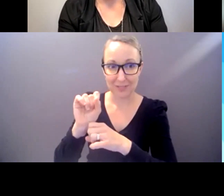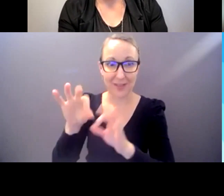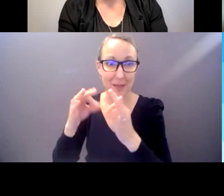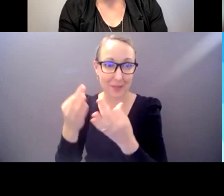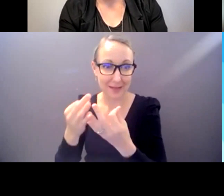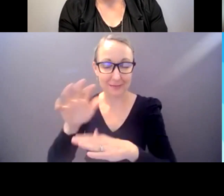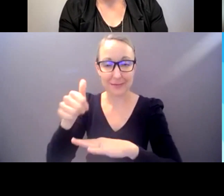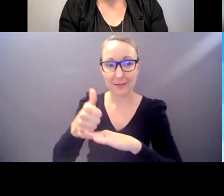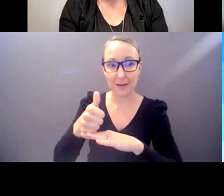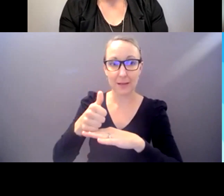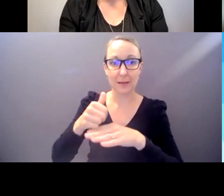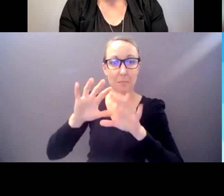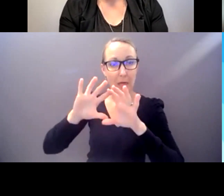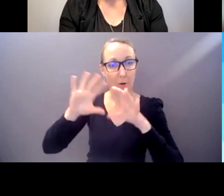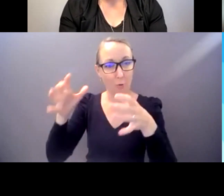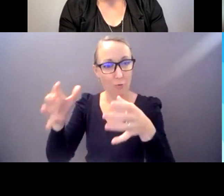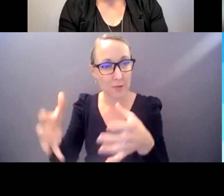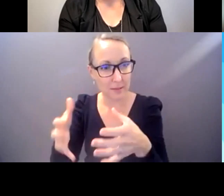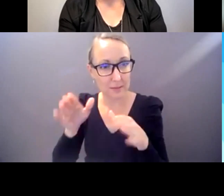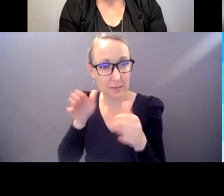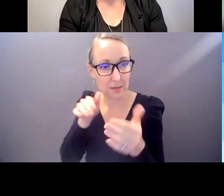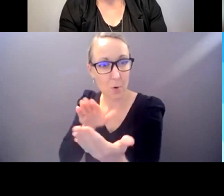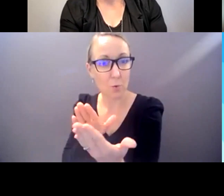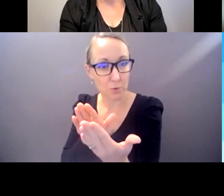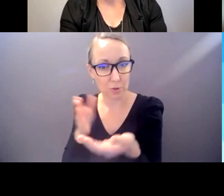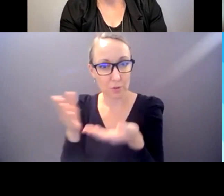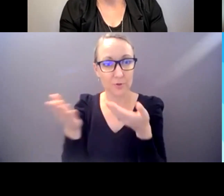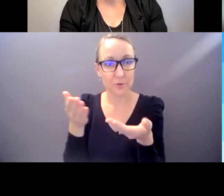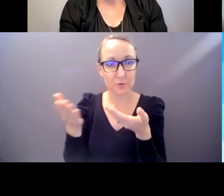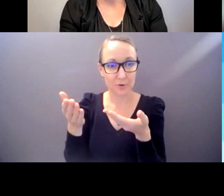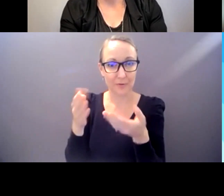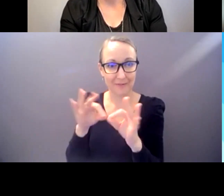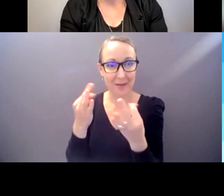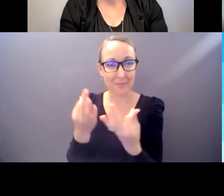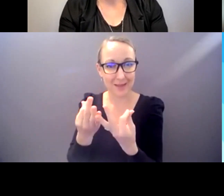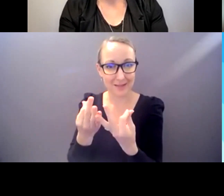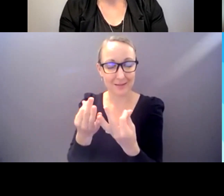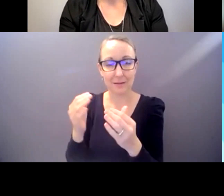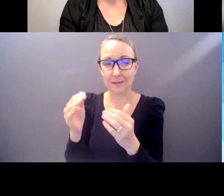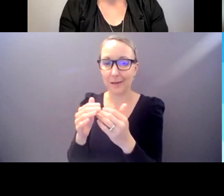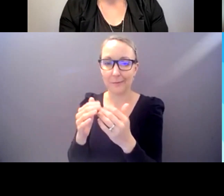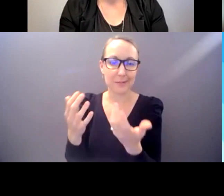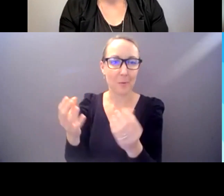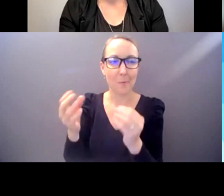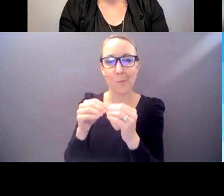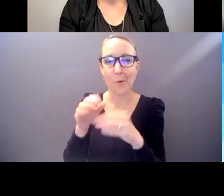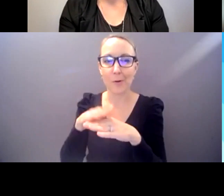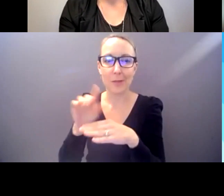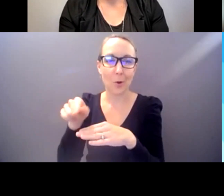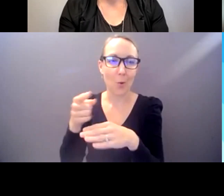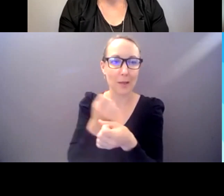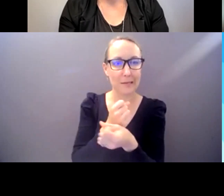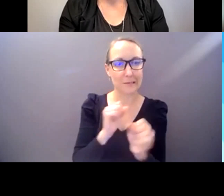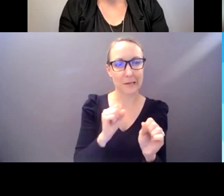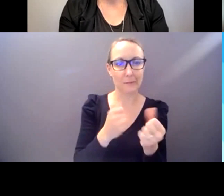holistic approach in serving the needs of families, right? That went above and beyond just safety net